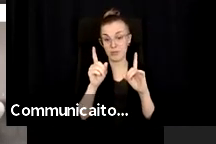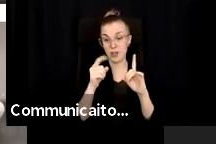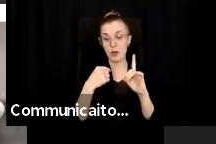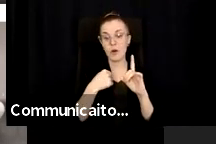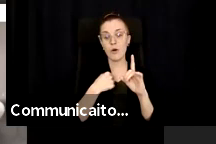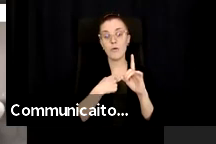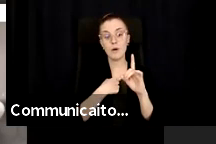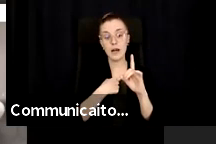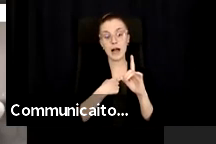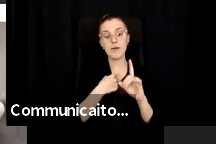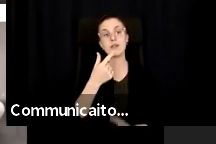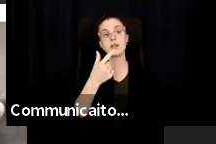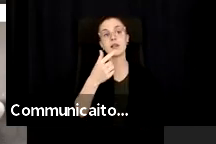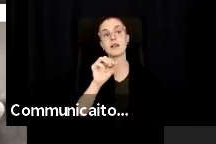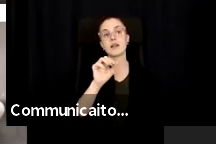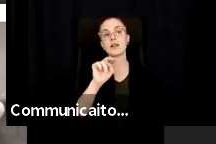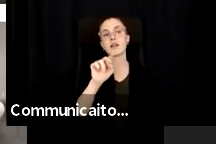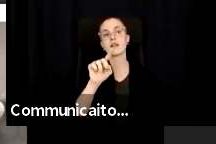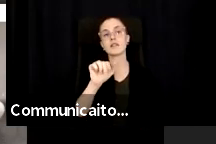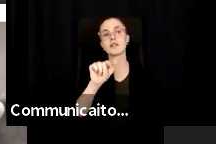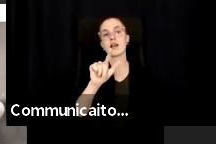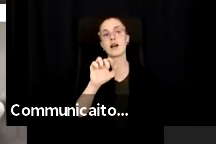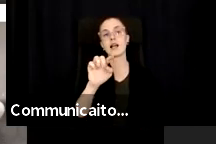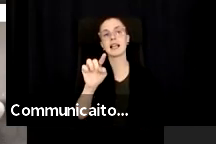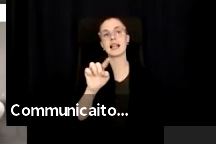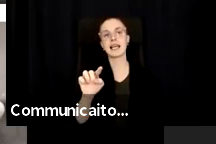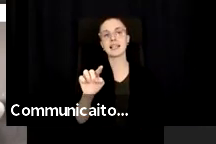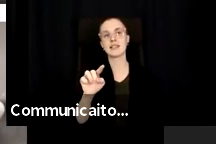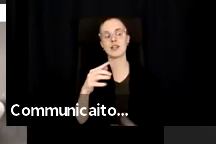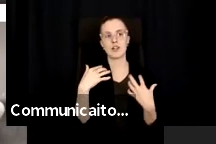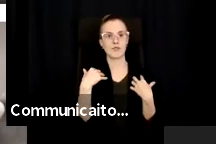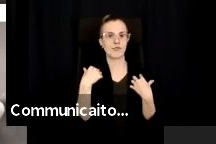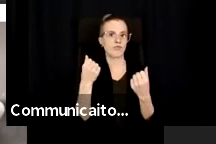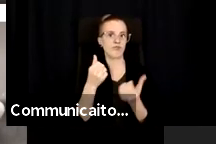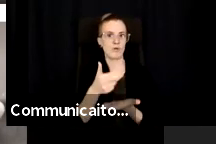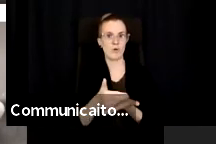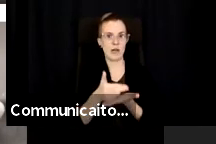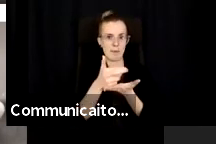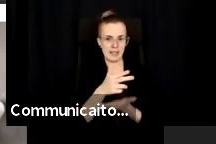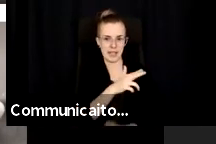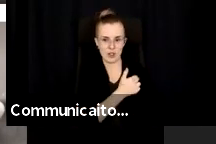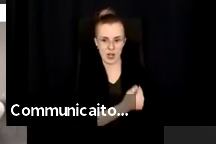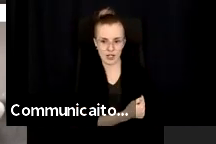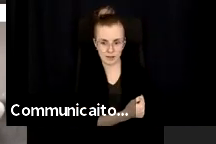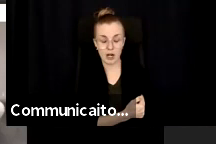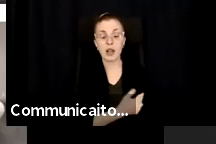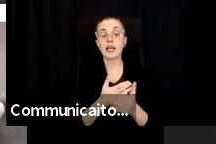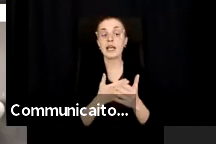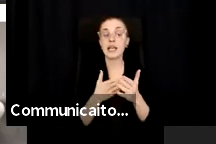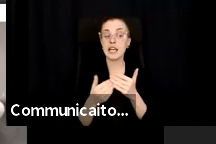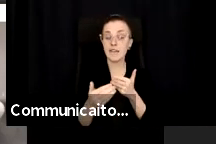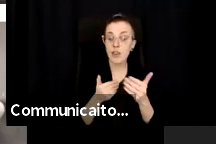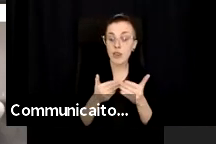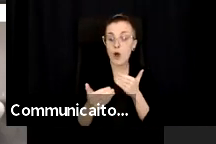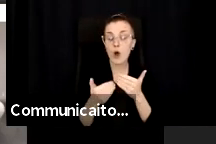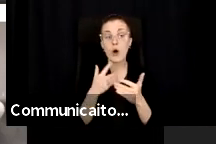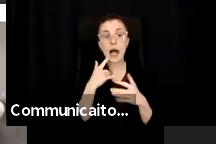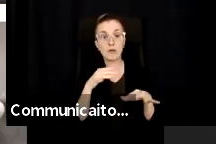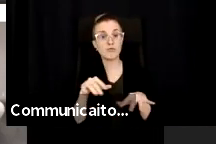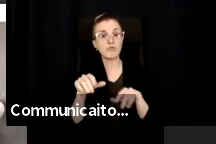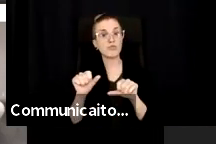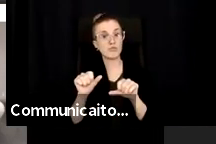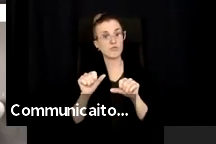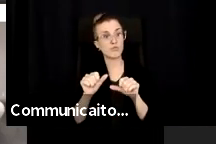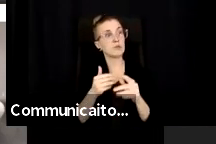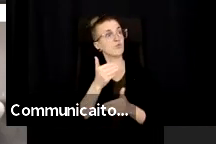Gonzales Warm Springs Rehabilitation Hospital. And even though I was going through physical therapy, one of the